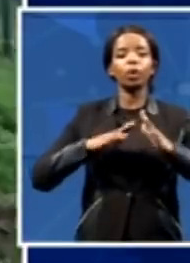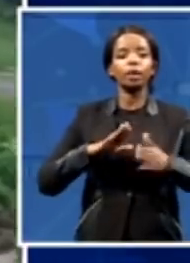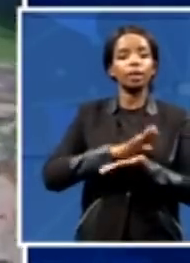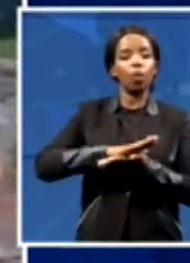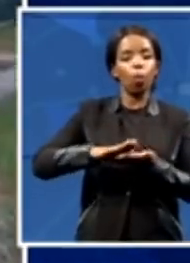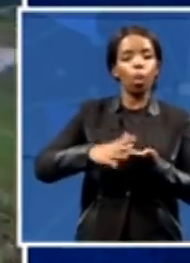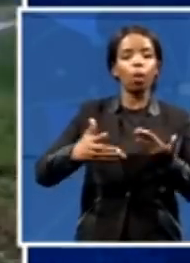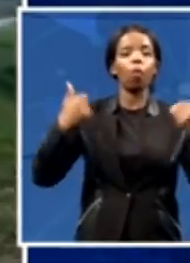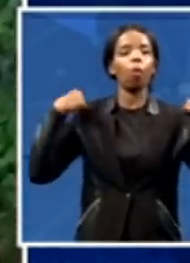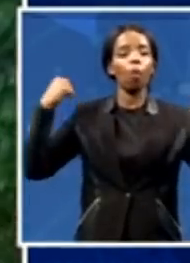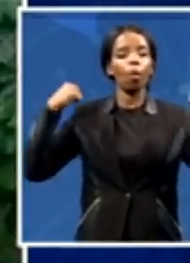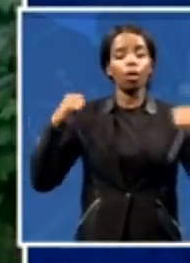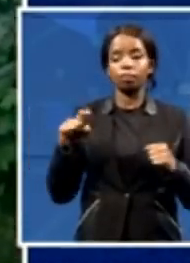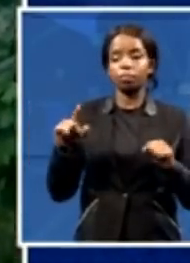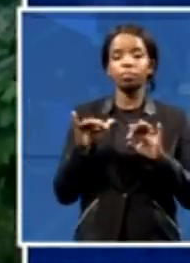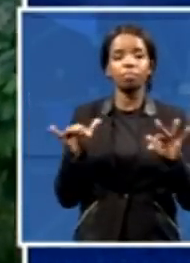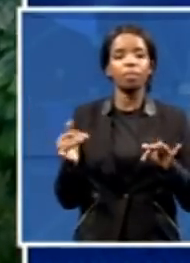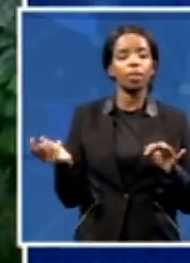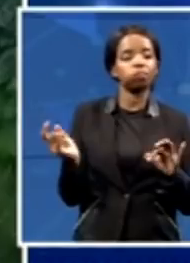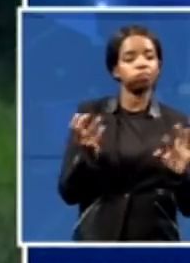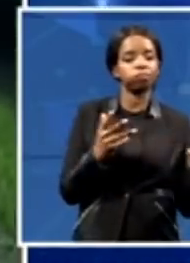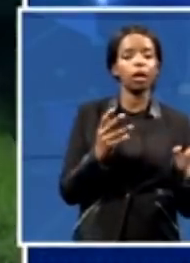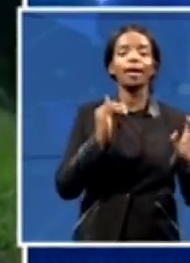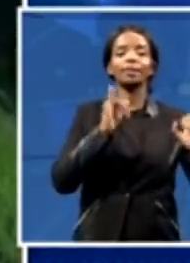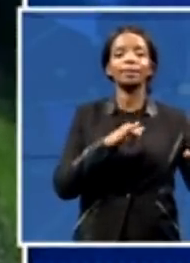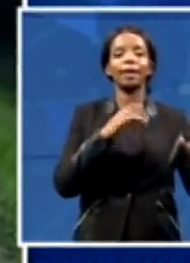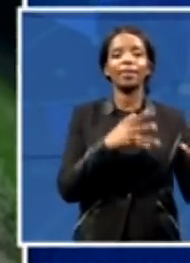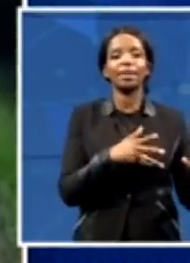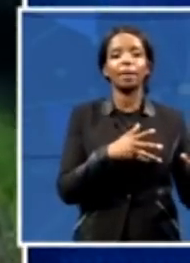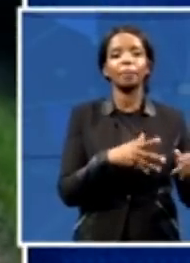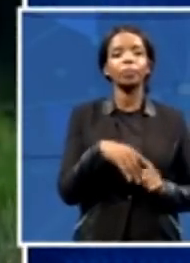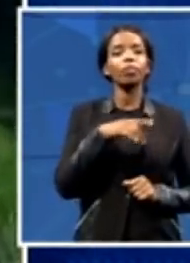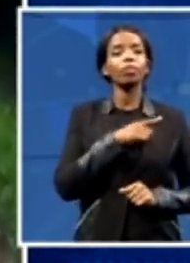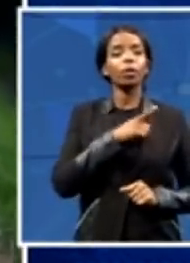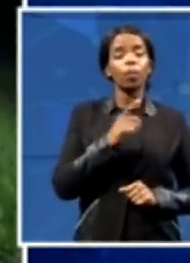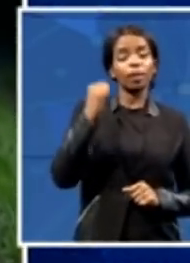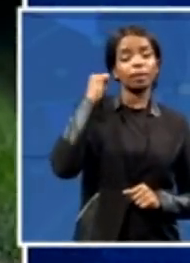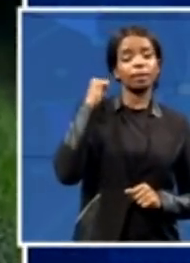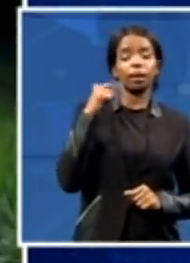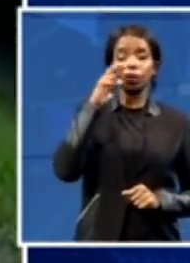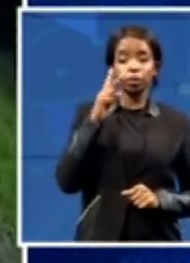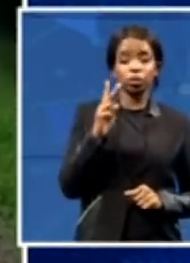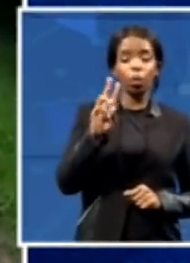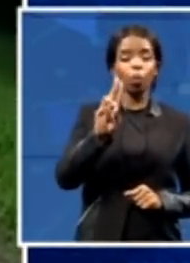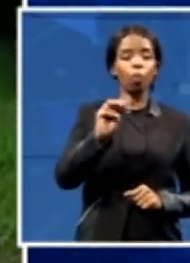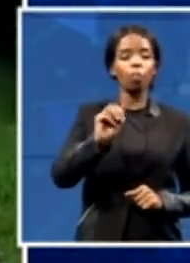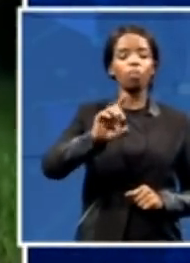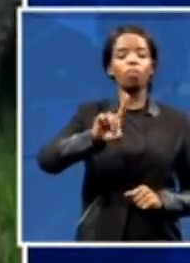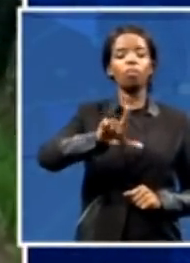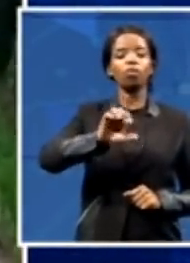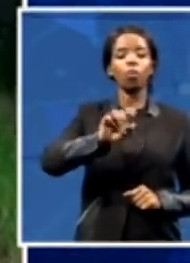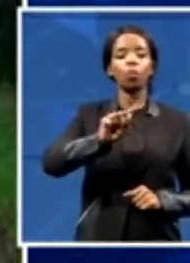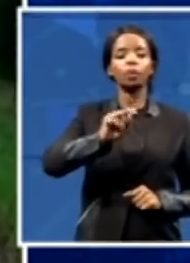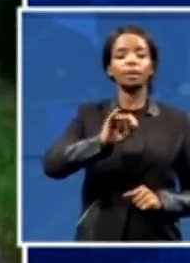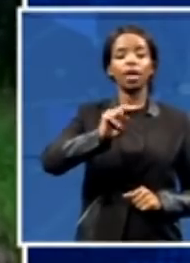been evacuated in many instances. We've seen yesterday, even at Umdloti, just north coast of Durban. They've been told that there